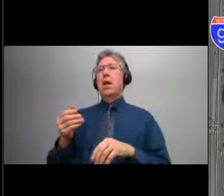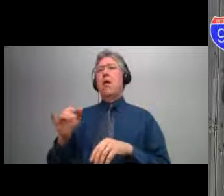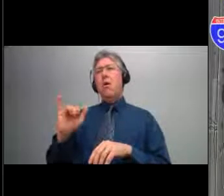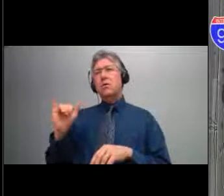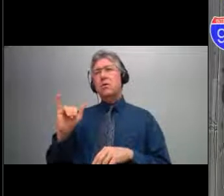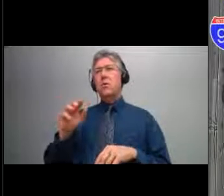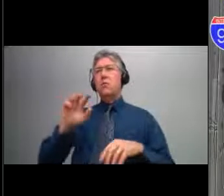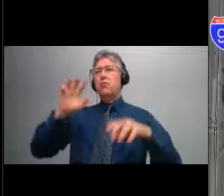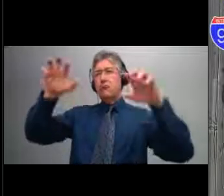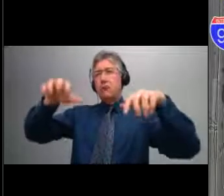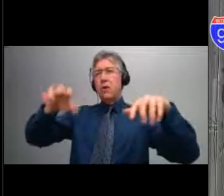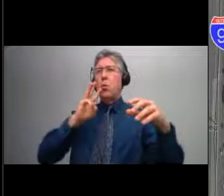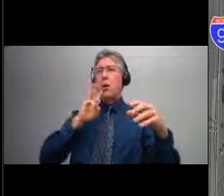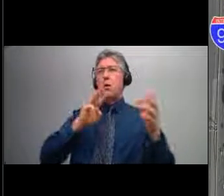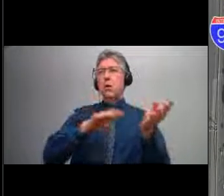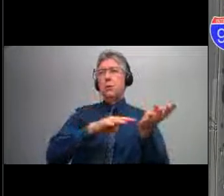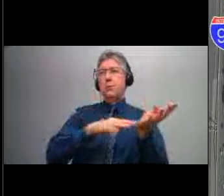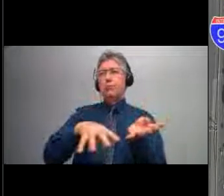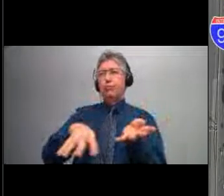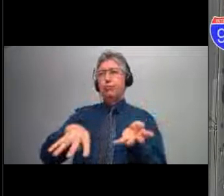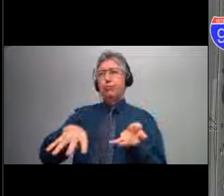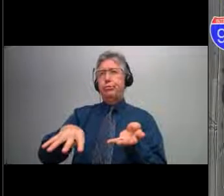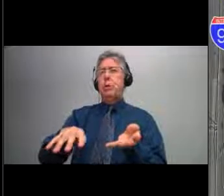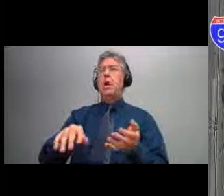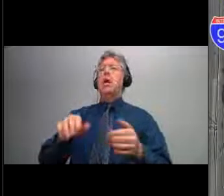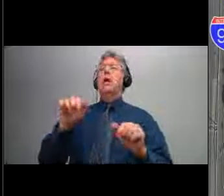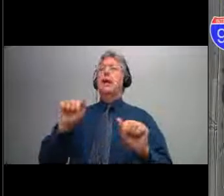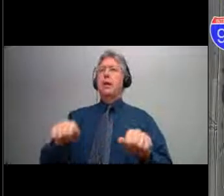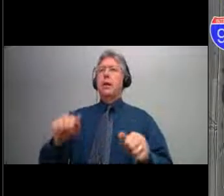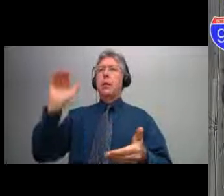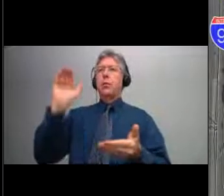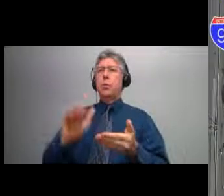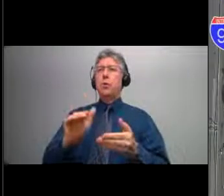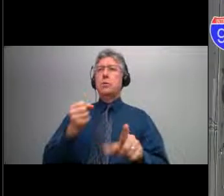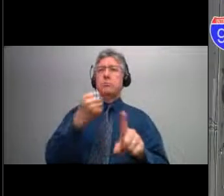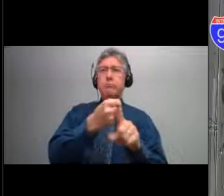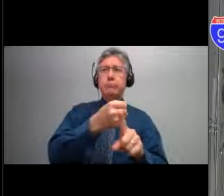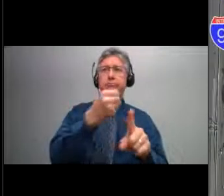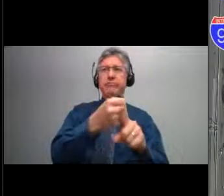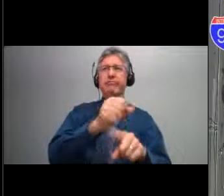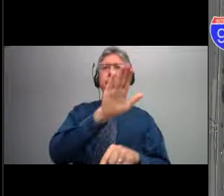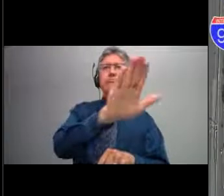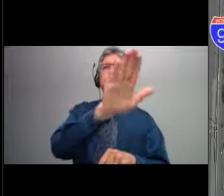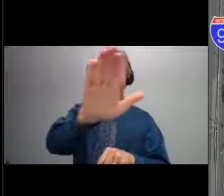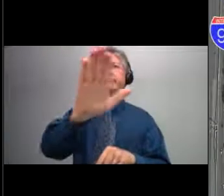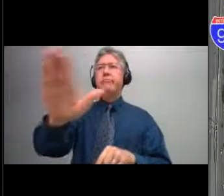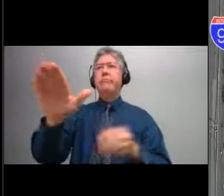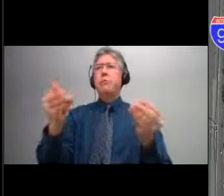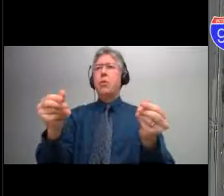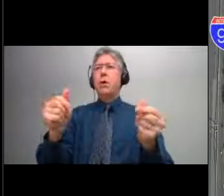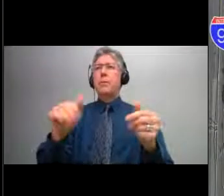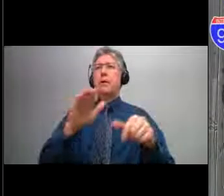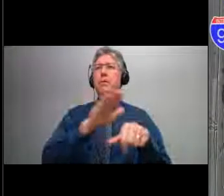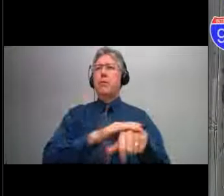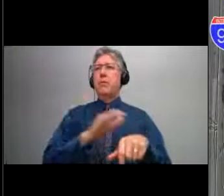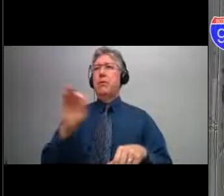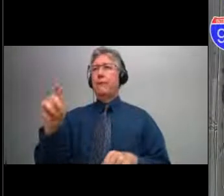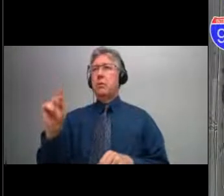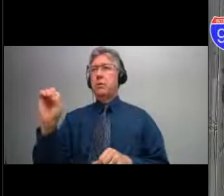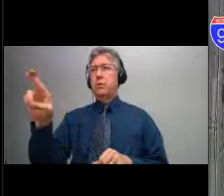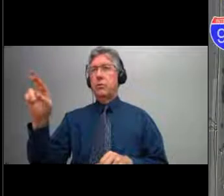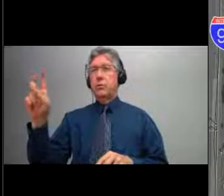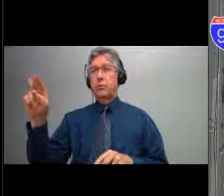management pond, the project was able to reduce the impact on adjacent parcels along Frontier Drive. The access points along